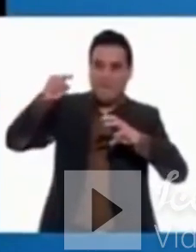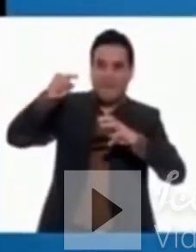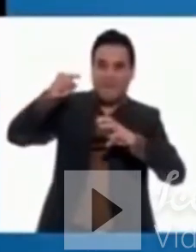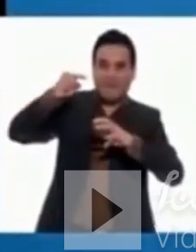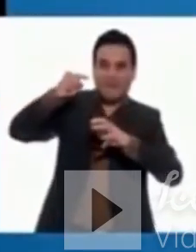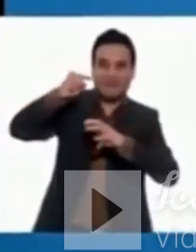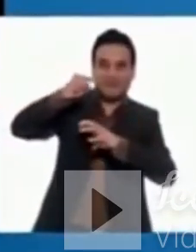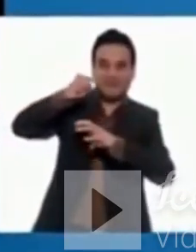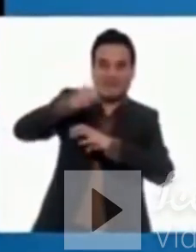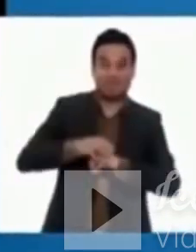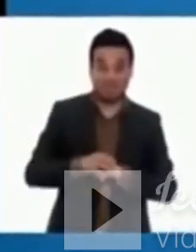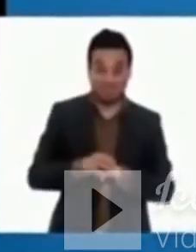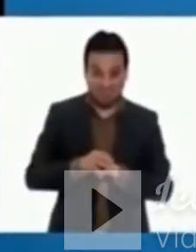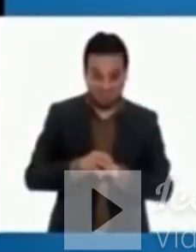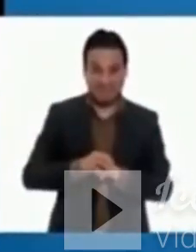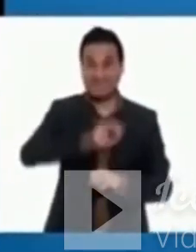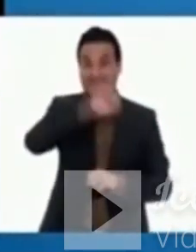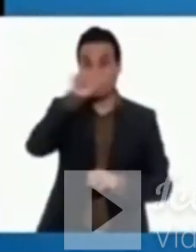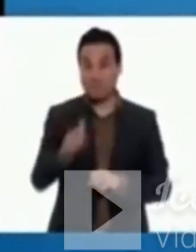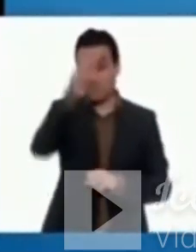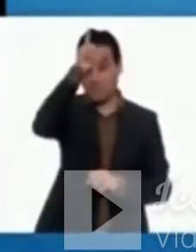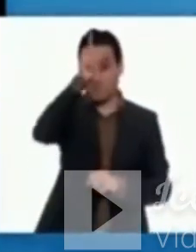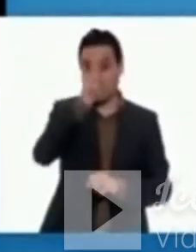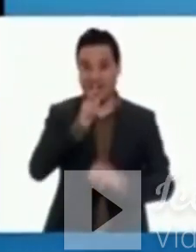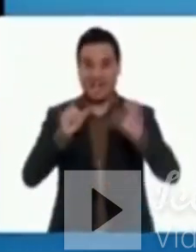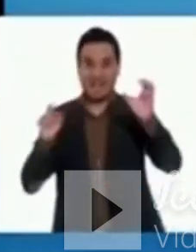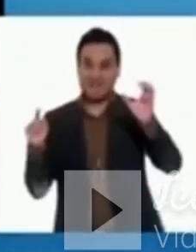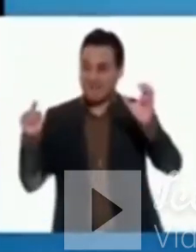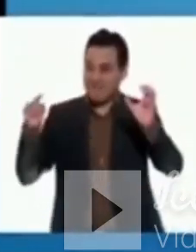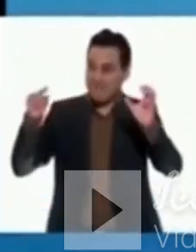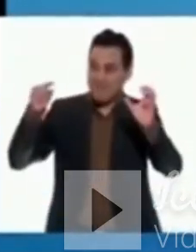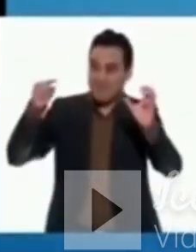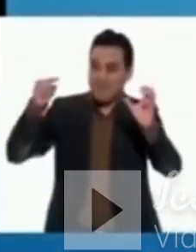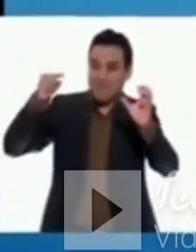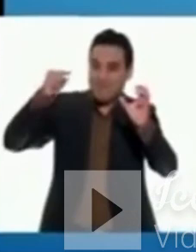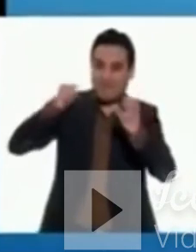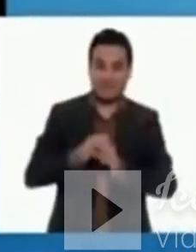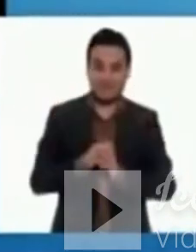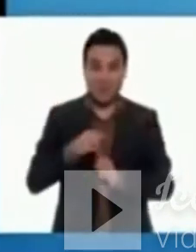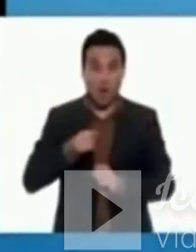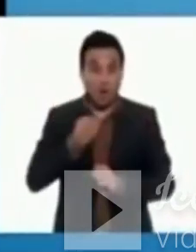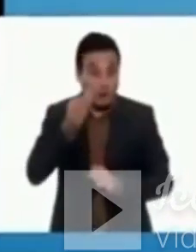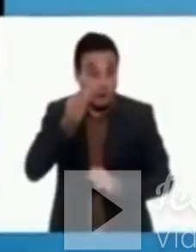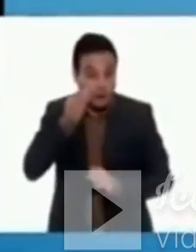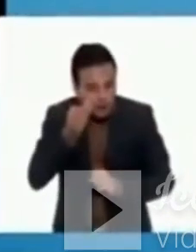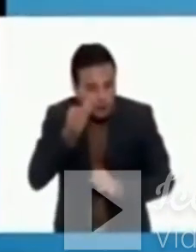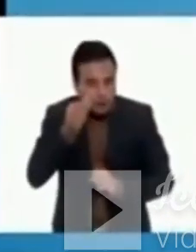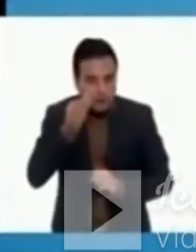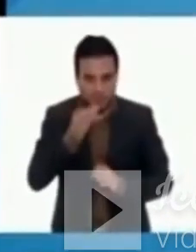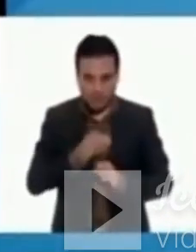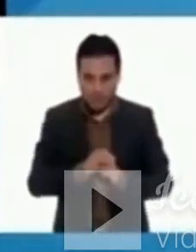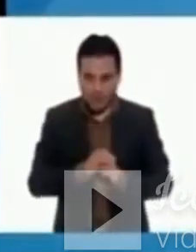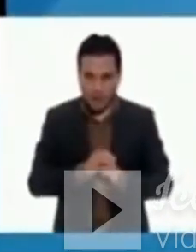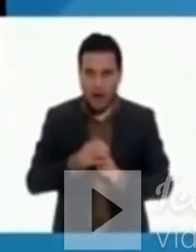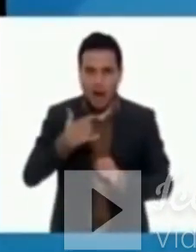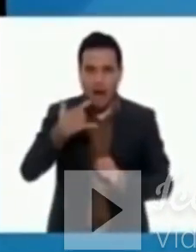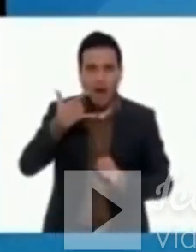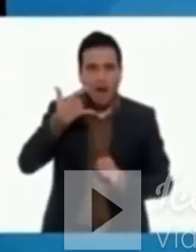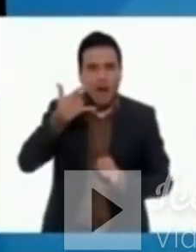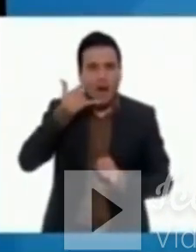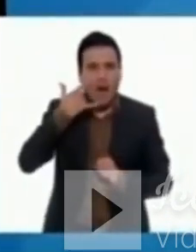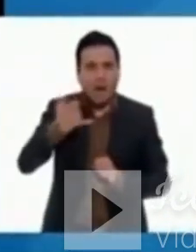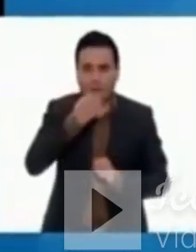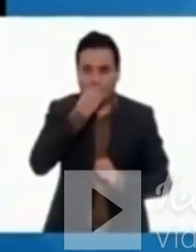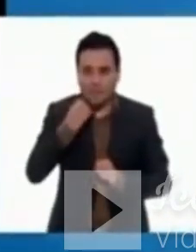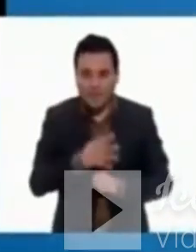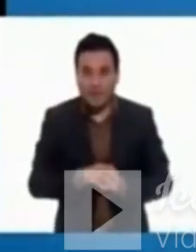curves around and upon itself, and all of a sudden you're looking at something that is very strange, but it is very, very familiar. Oh my God, look at that